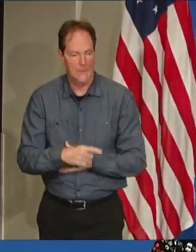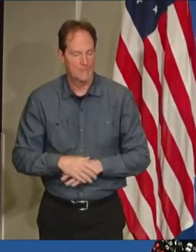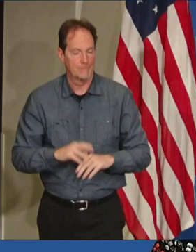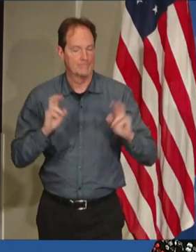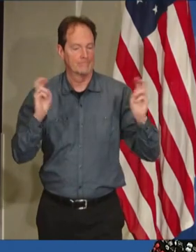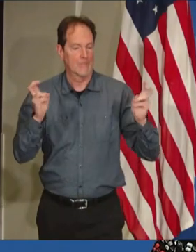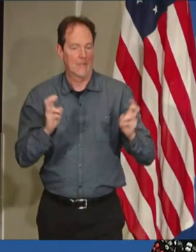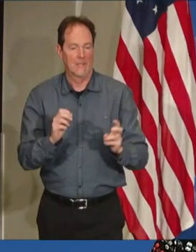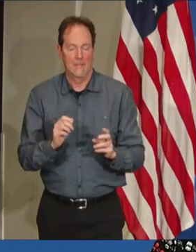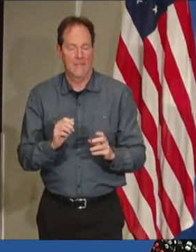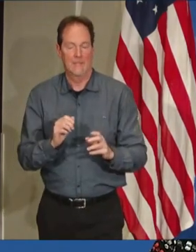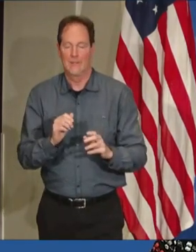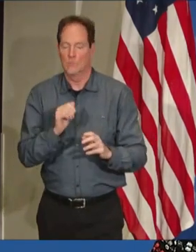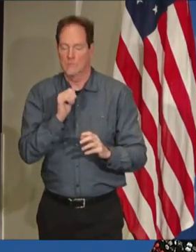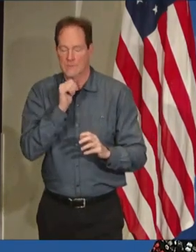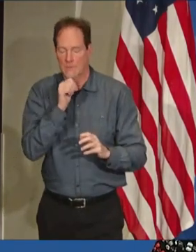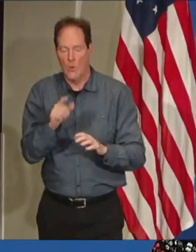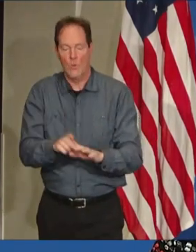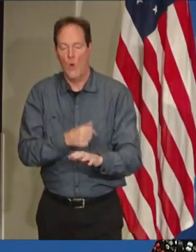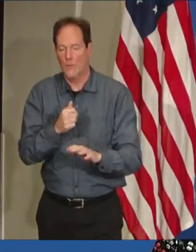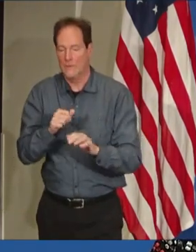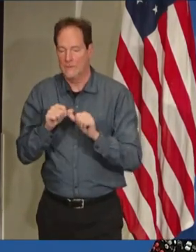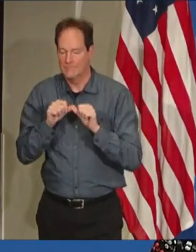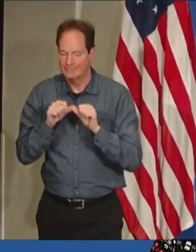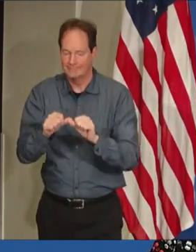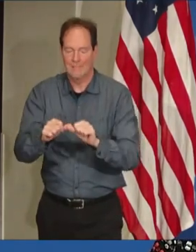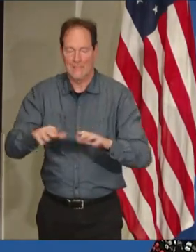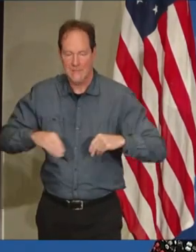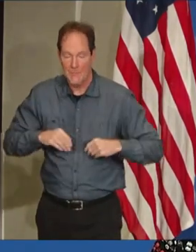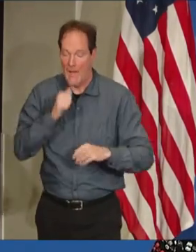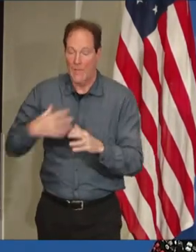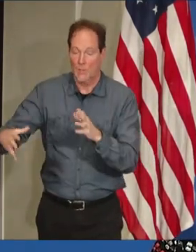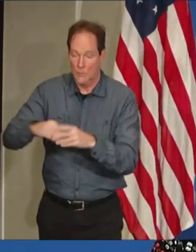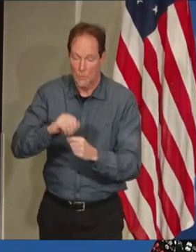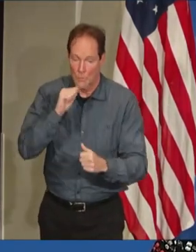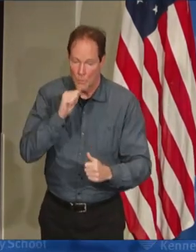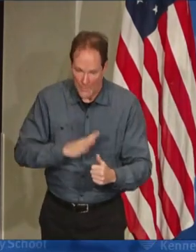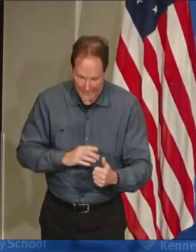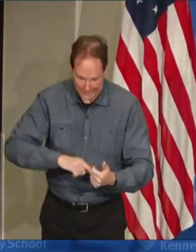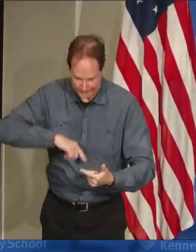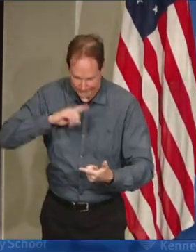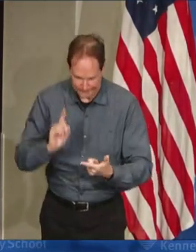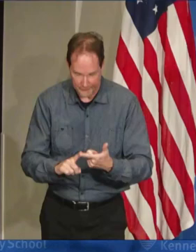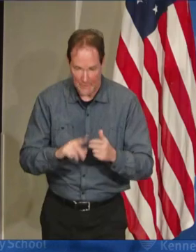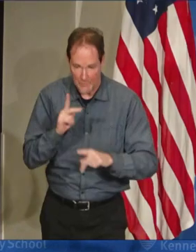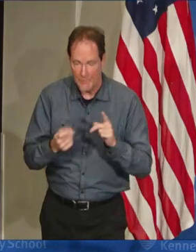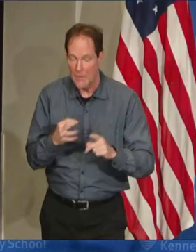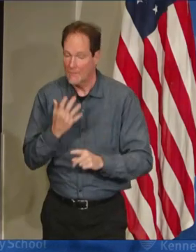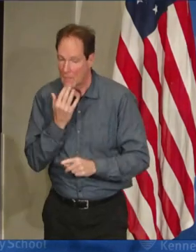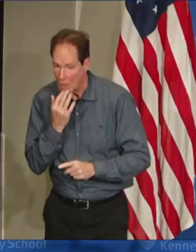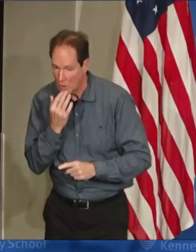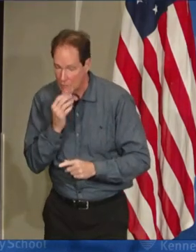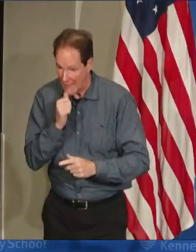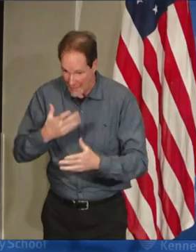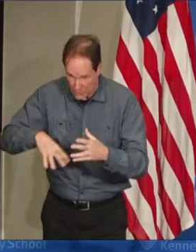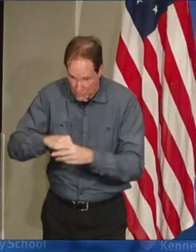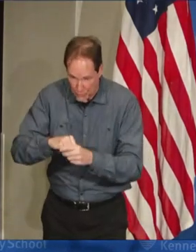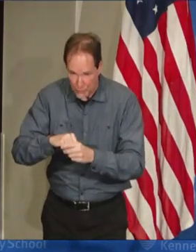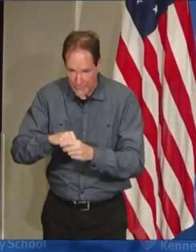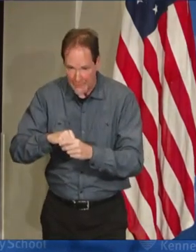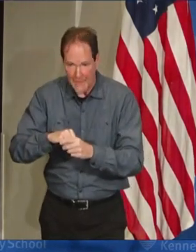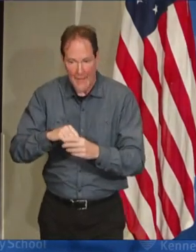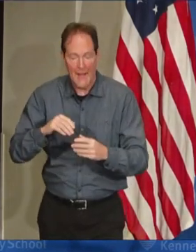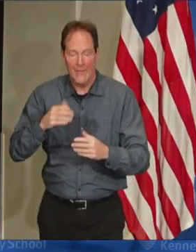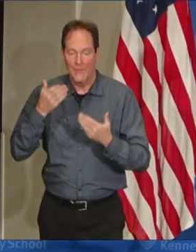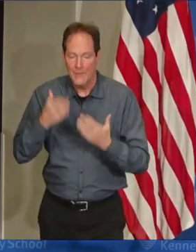longer acceptable not to include women. It is no longer acceptable not to include people of color at the table,"